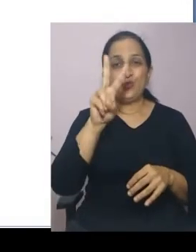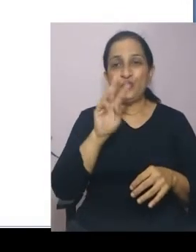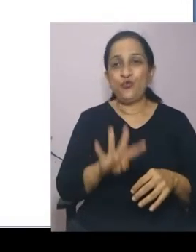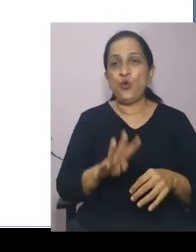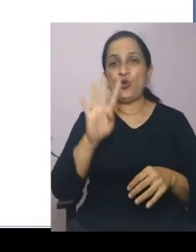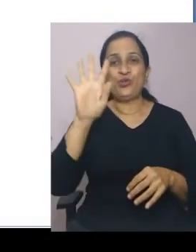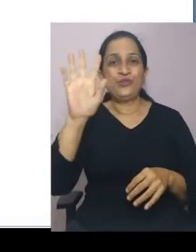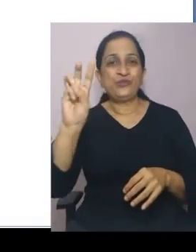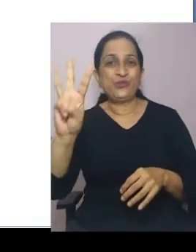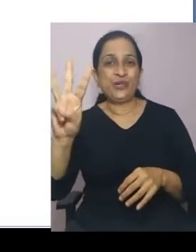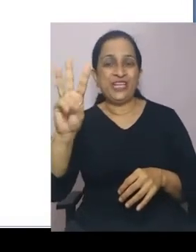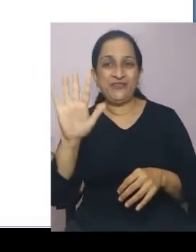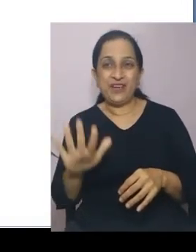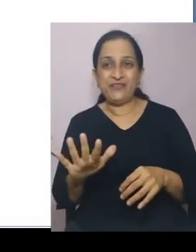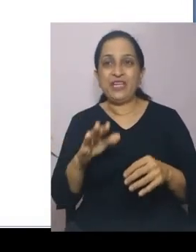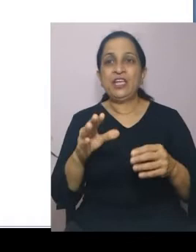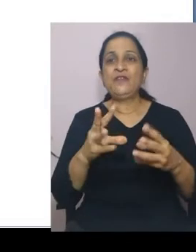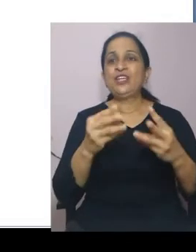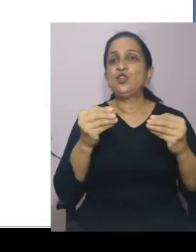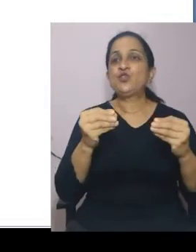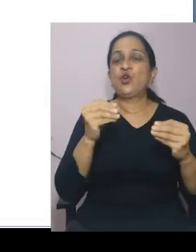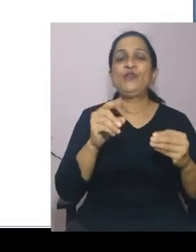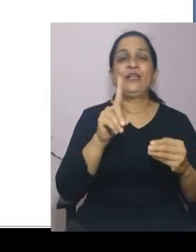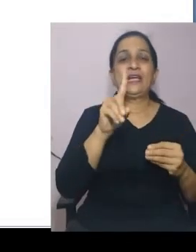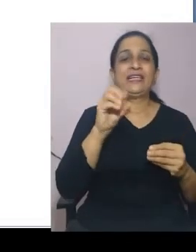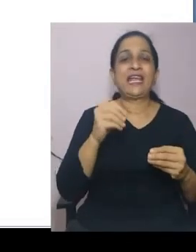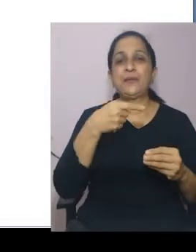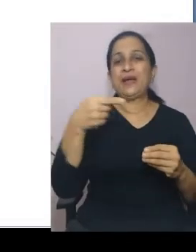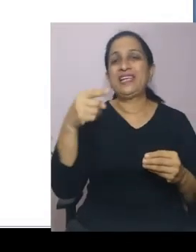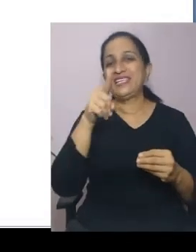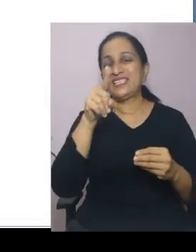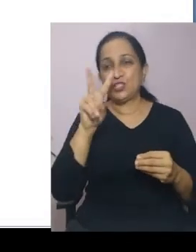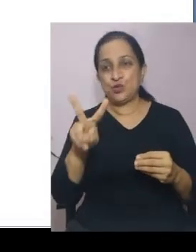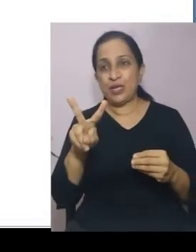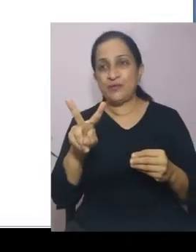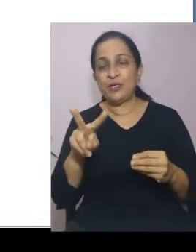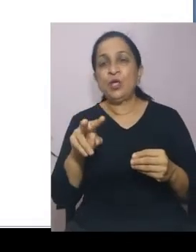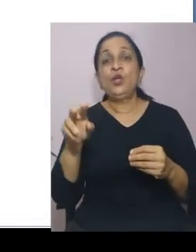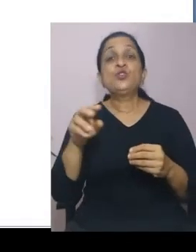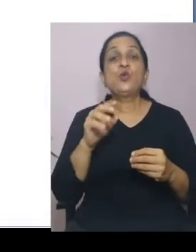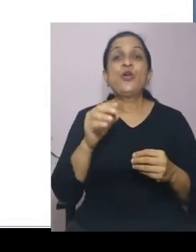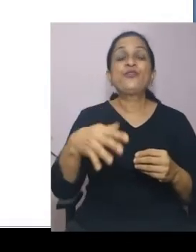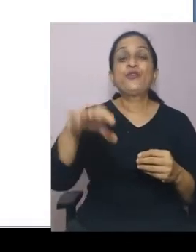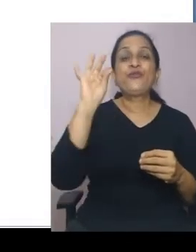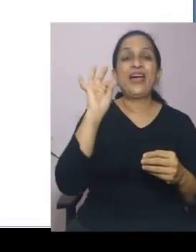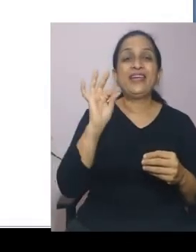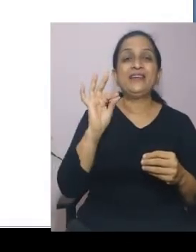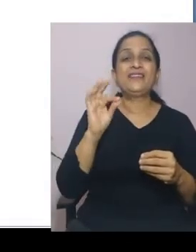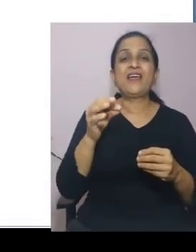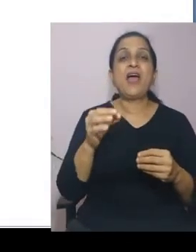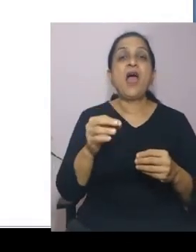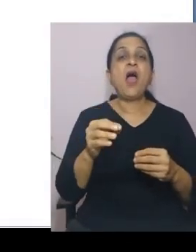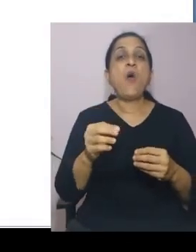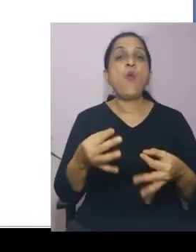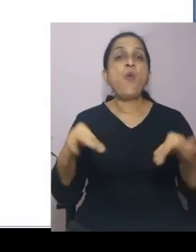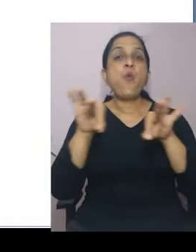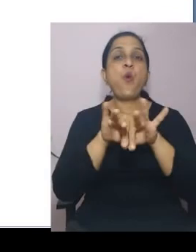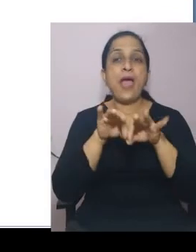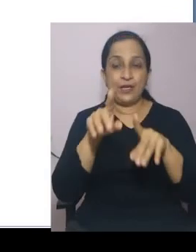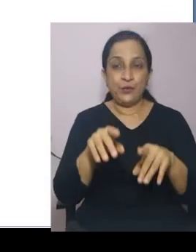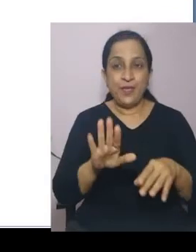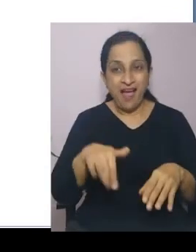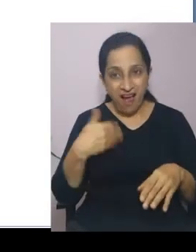4, 5 element. So if you solve for that, you will get minus 2. Like that, you have to determine the value of all these